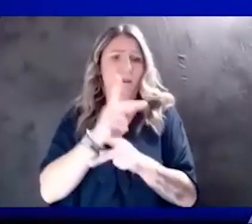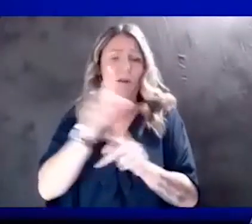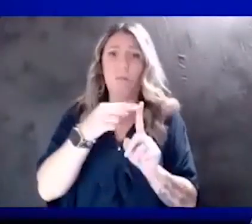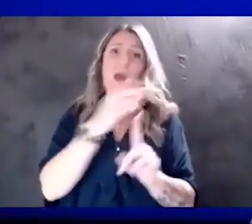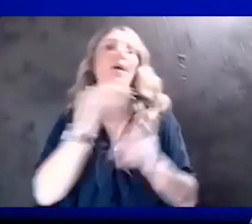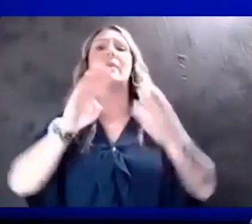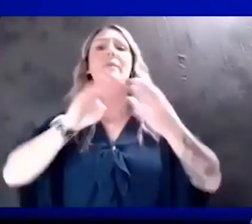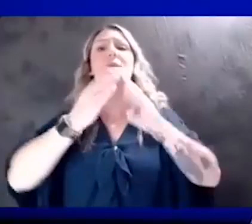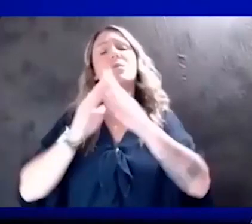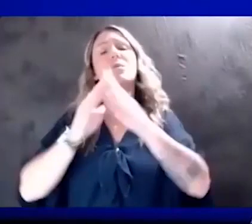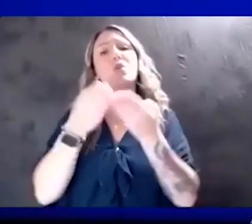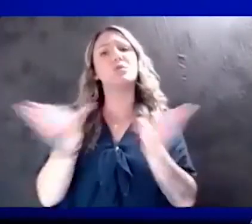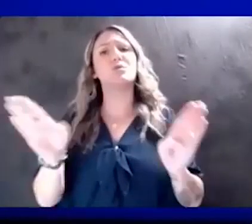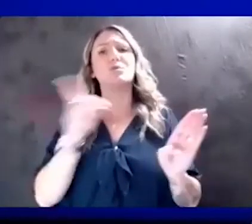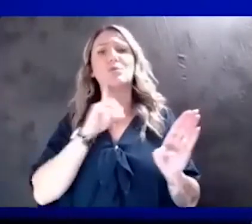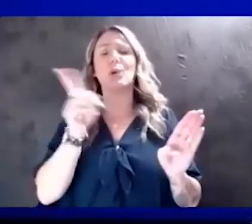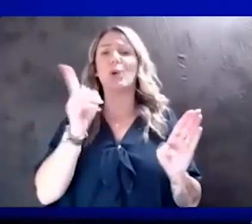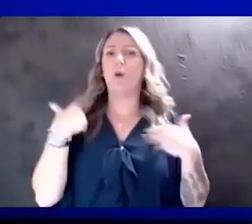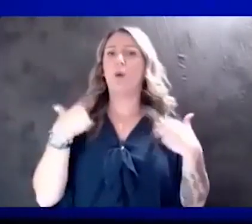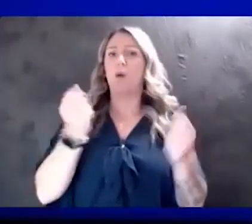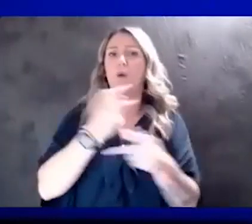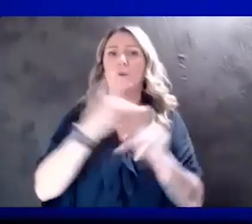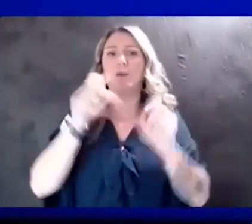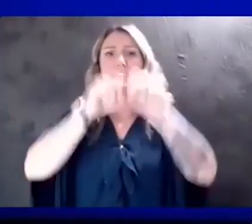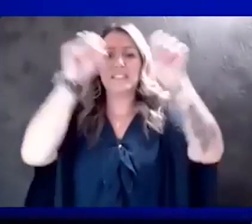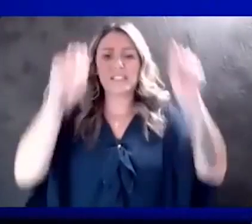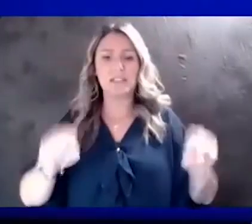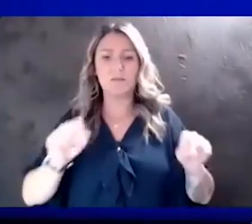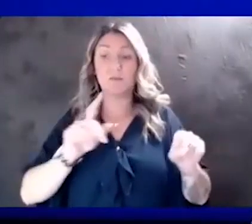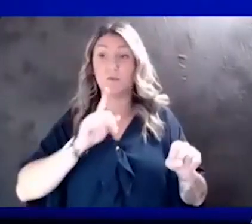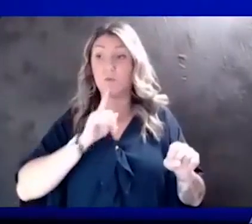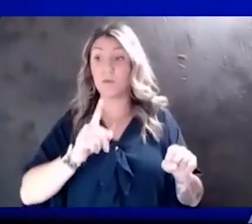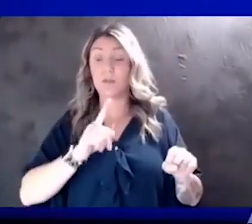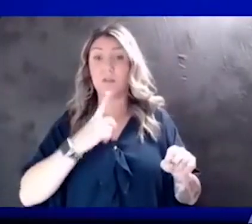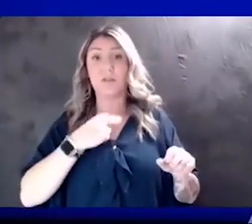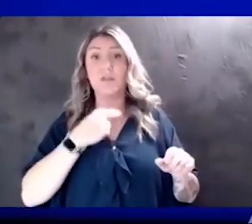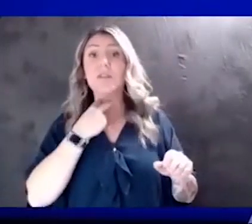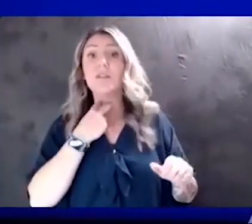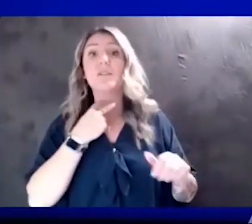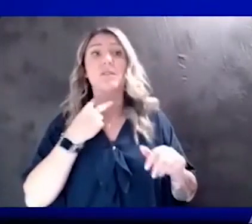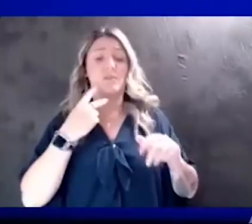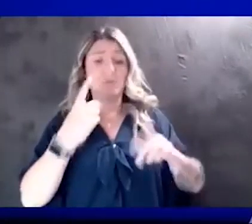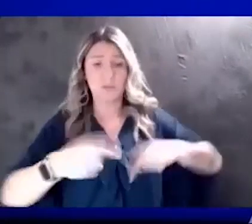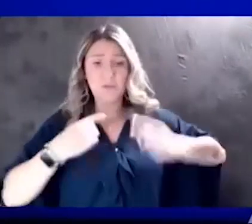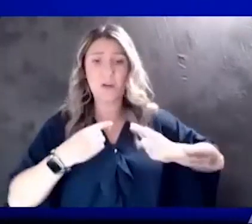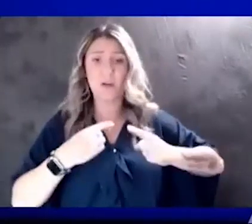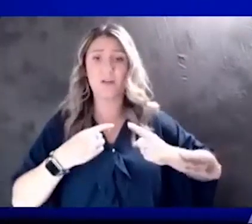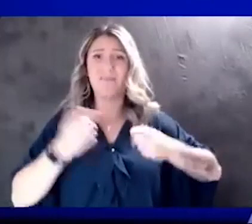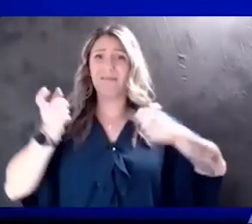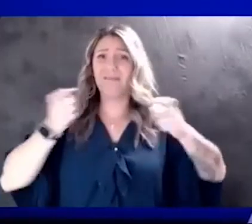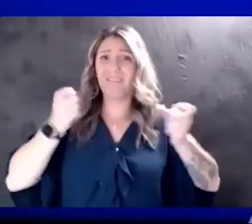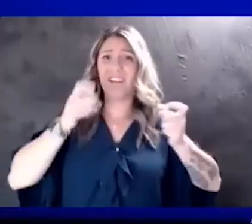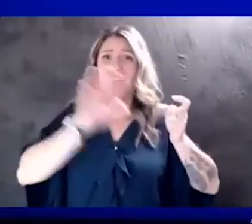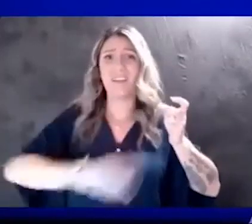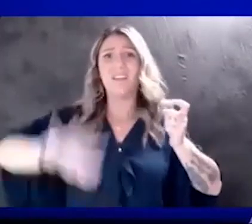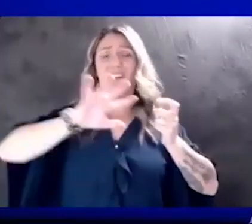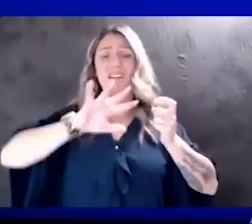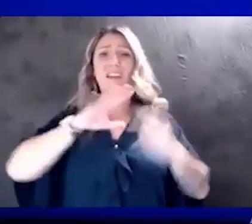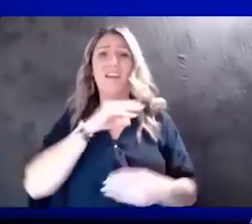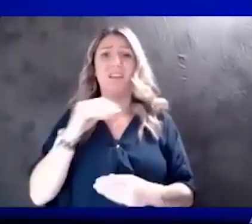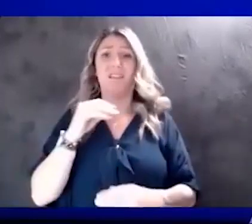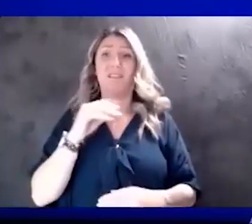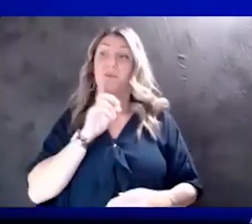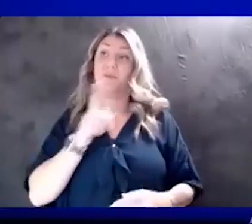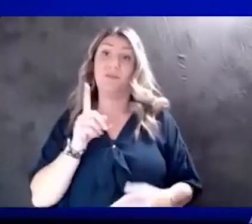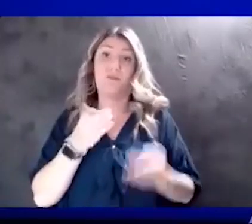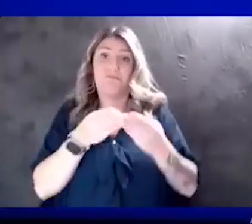where healthcare systems are really strapped trying to deal with this right now, around the region and broader